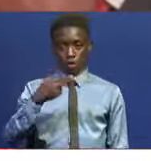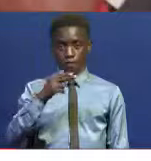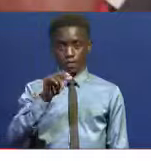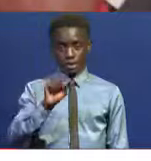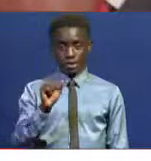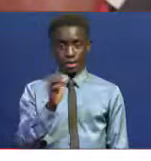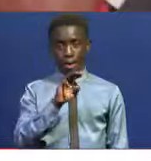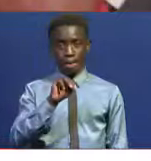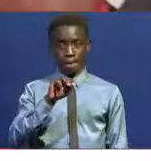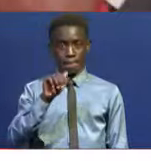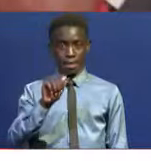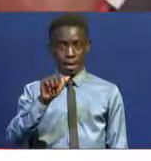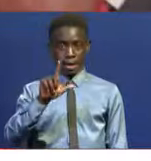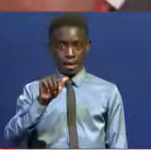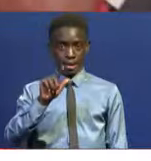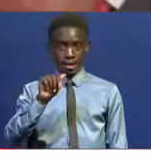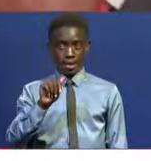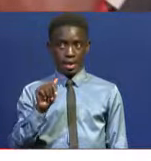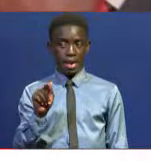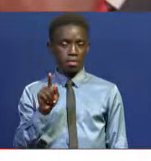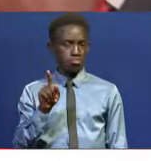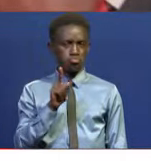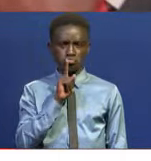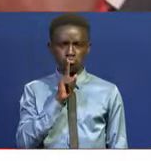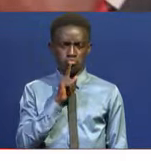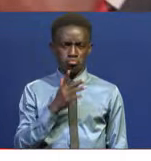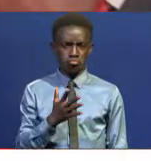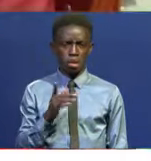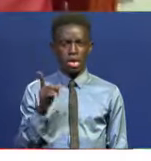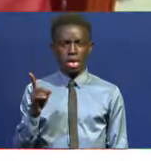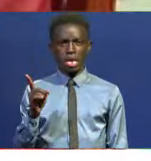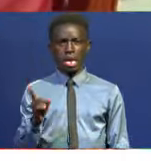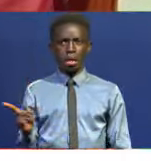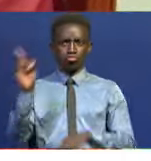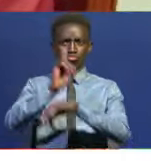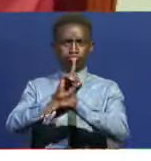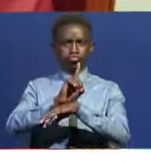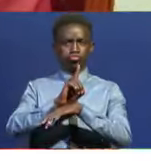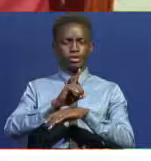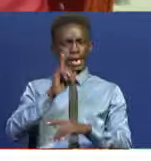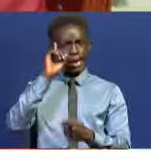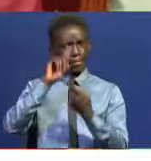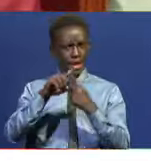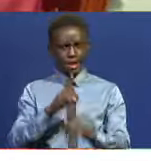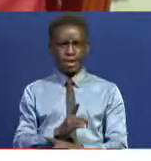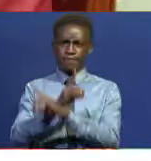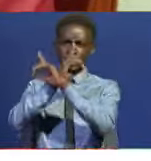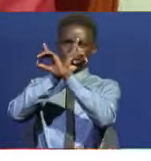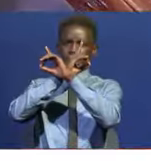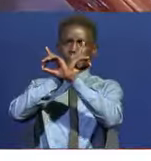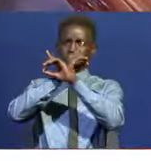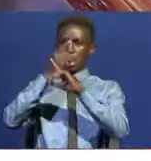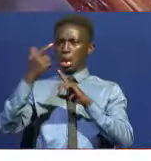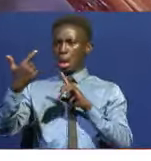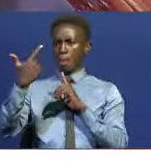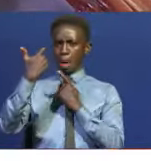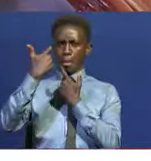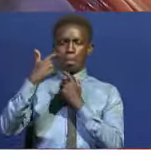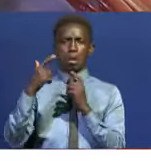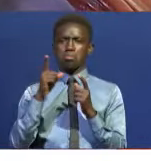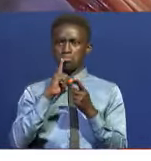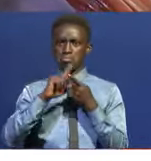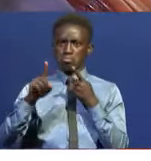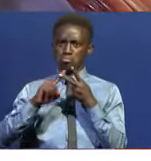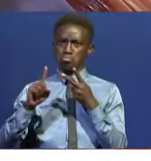country's second-in-command is set to appear before the legislators to defend himself against the several charges levelled against him by the